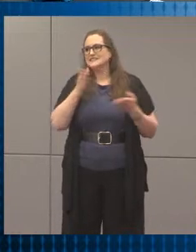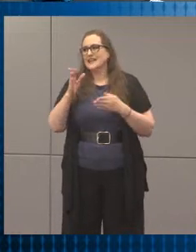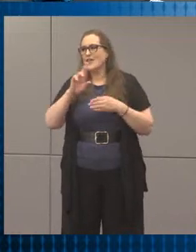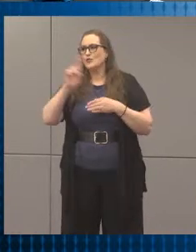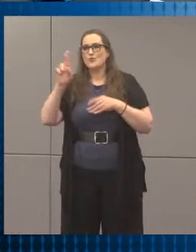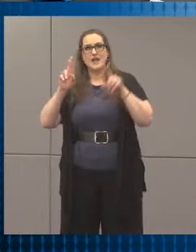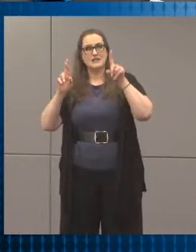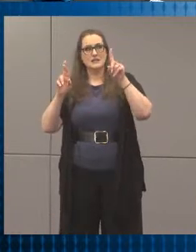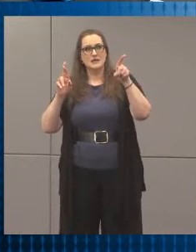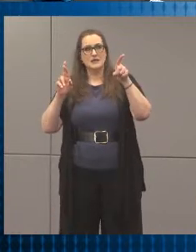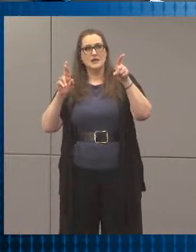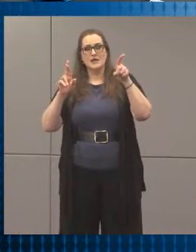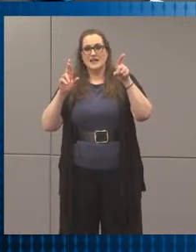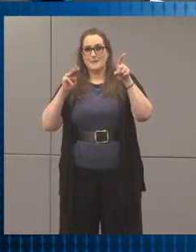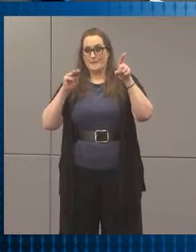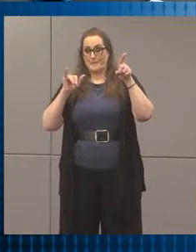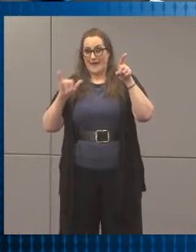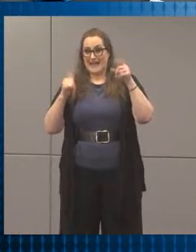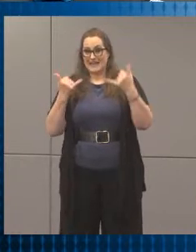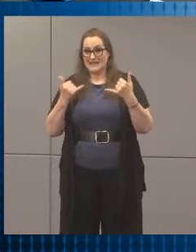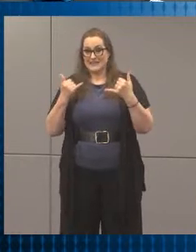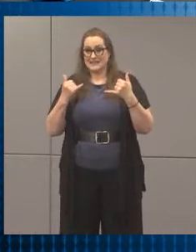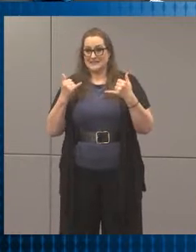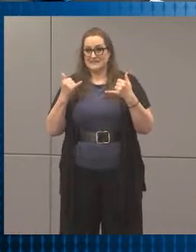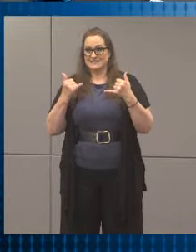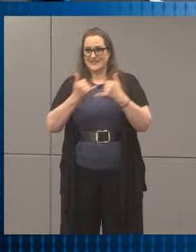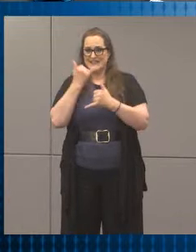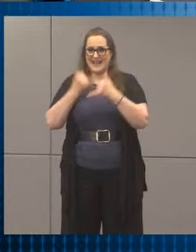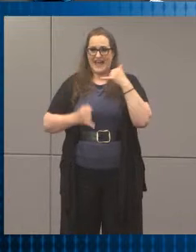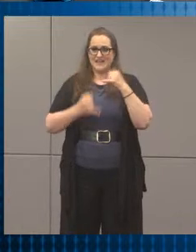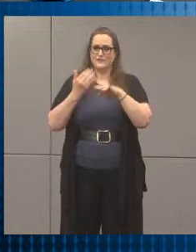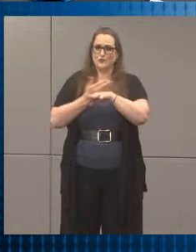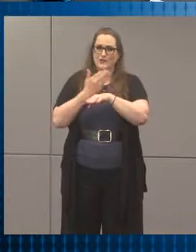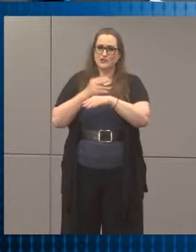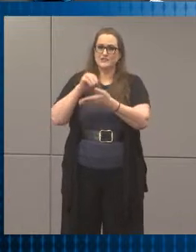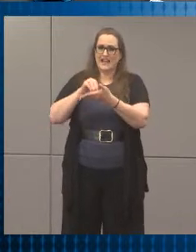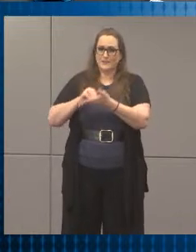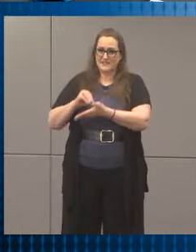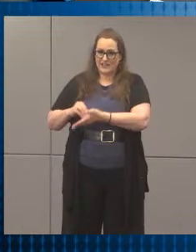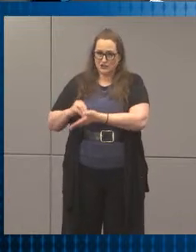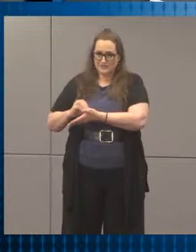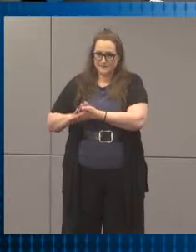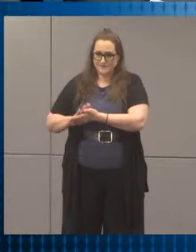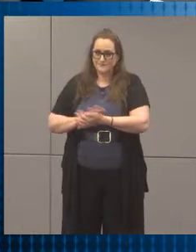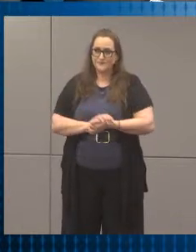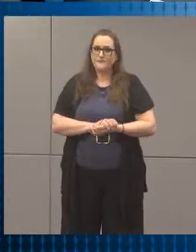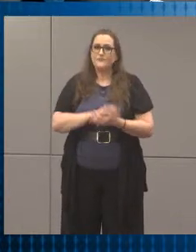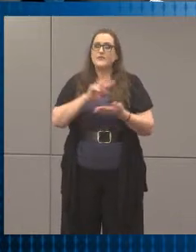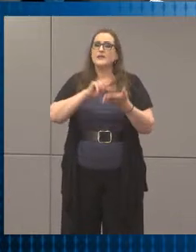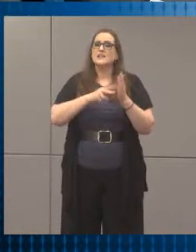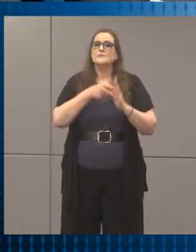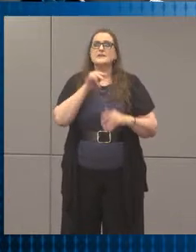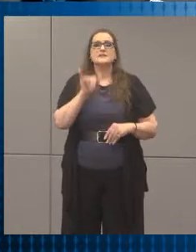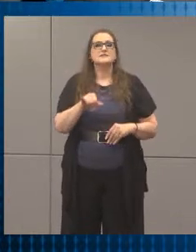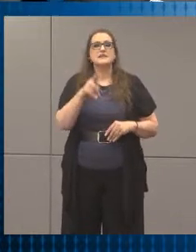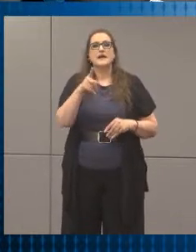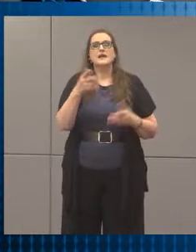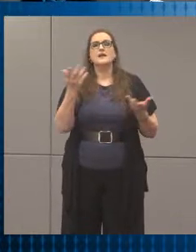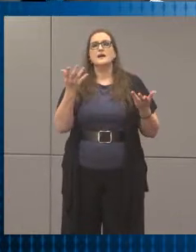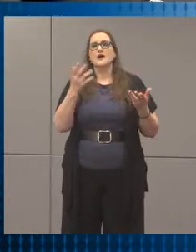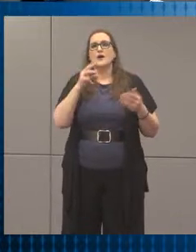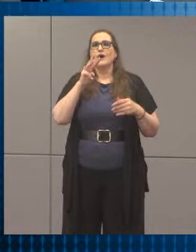graph. We're into May, we're at the end of our construction documentation. So this means that